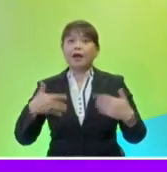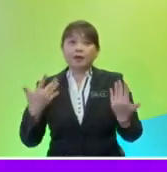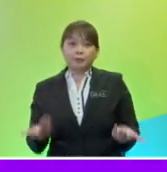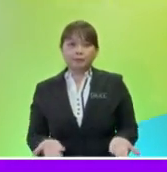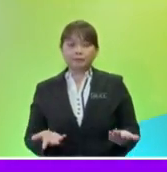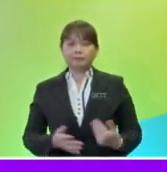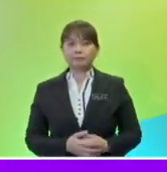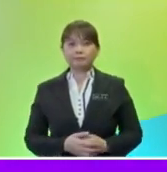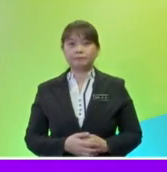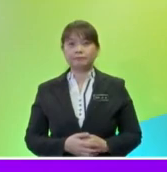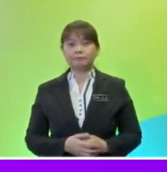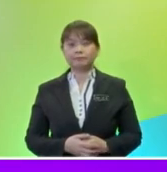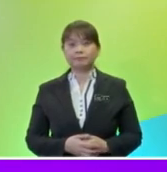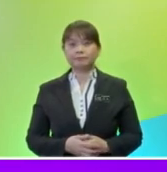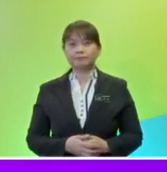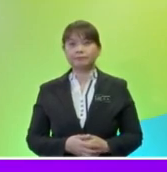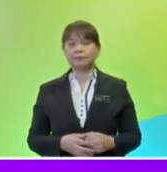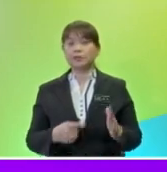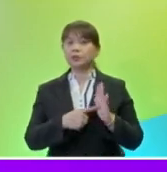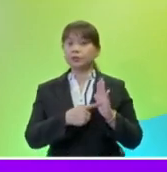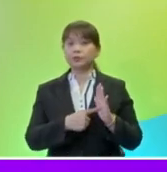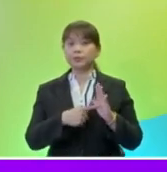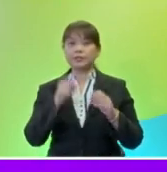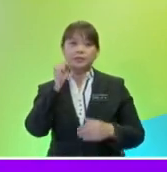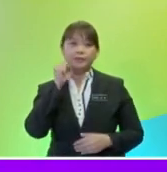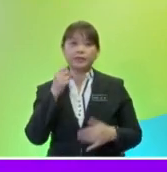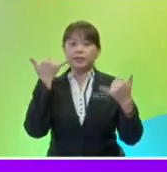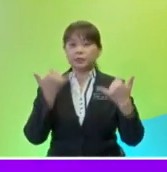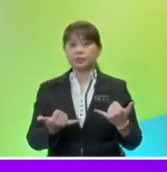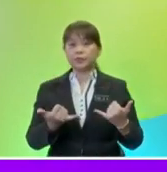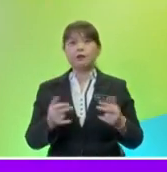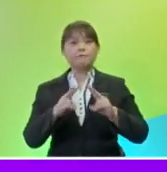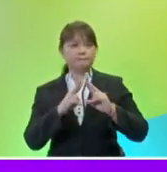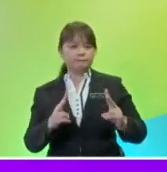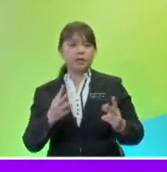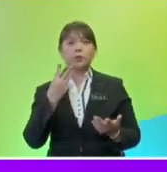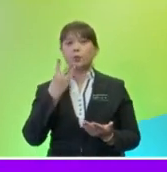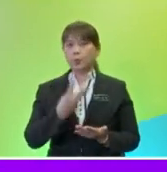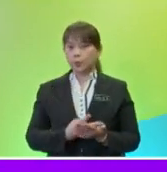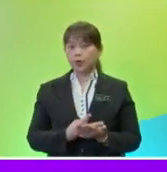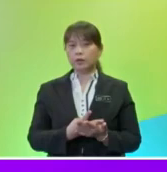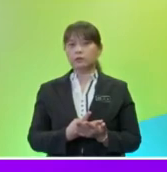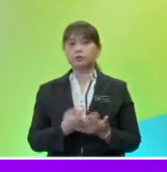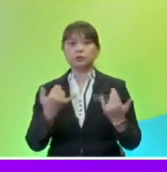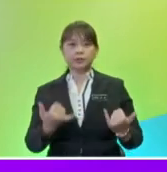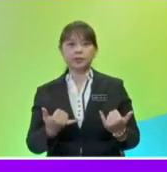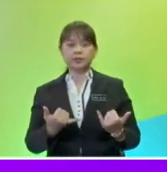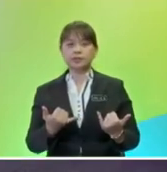now? Do I get? I think you did very, very well, Shafika. Congratulations. You earned